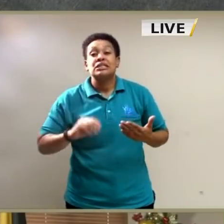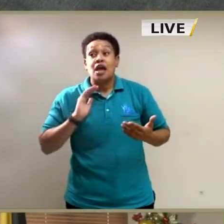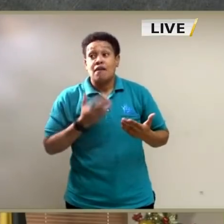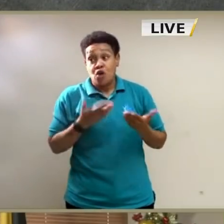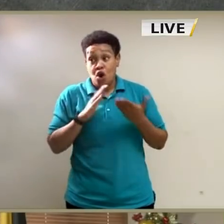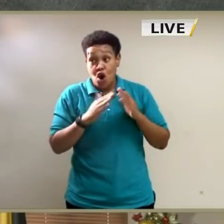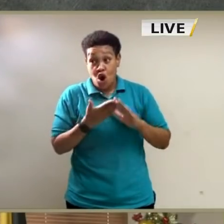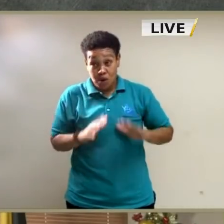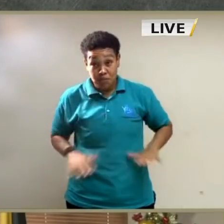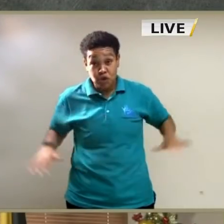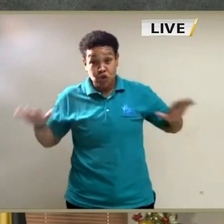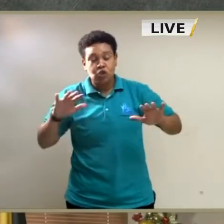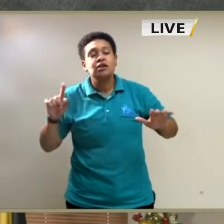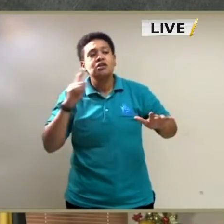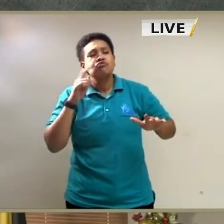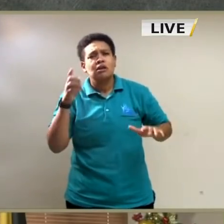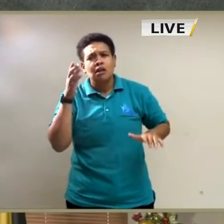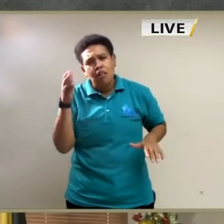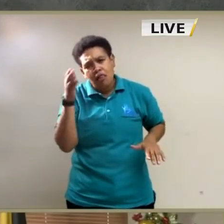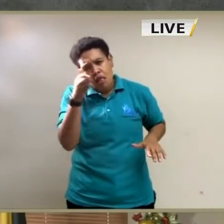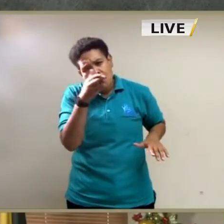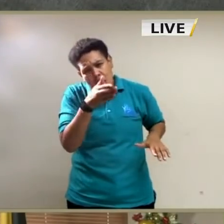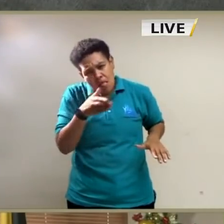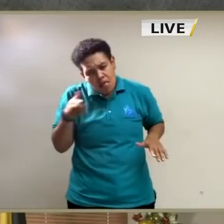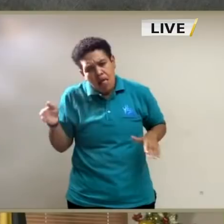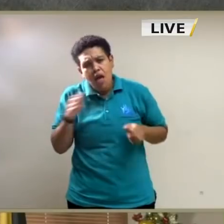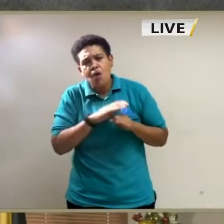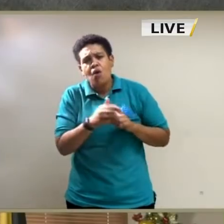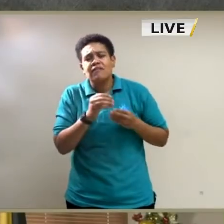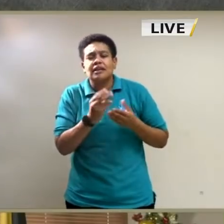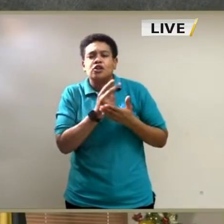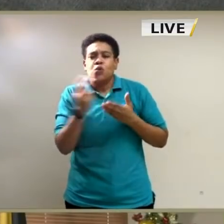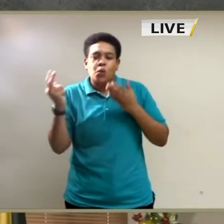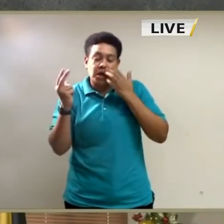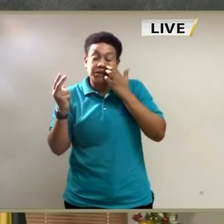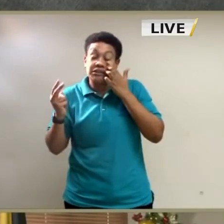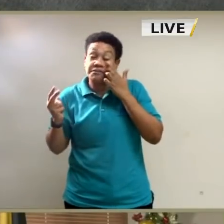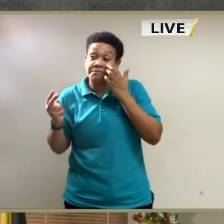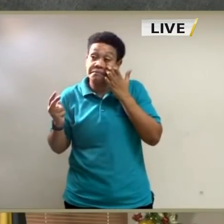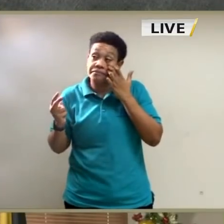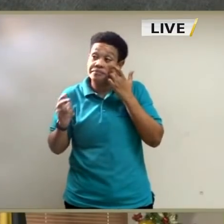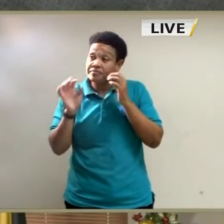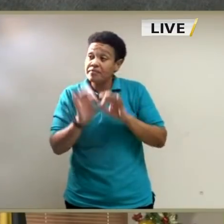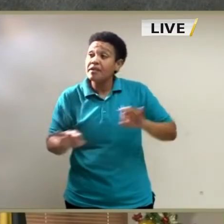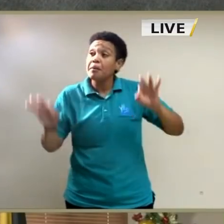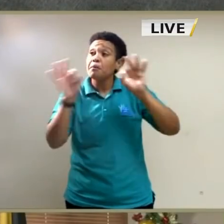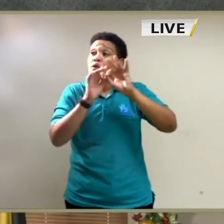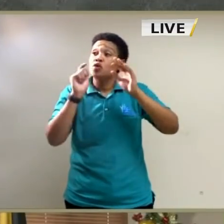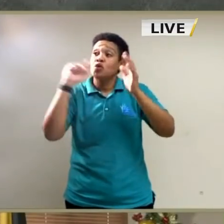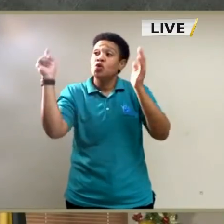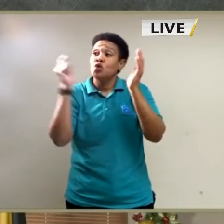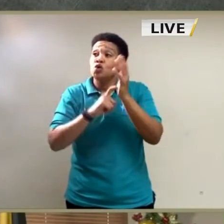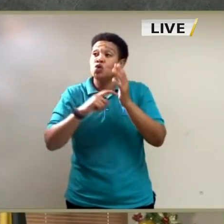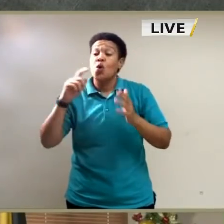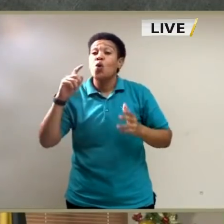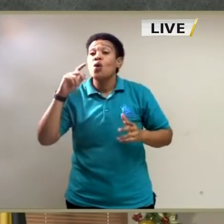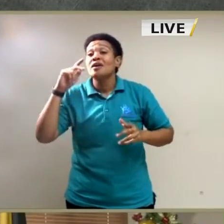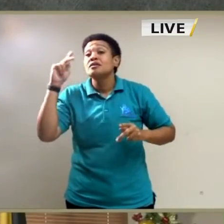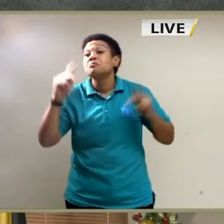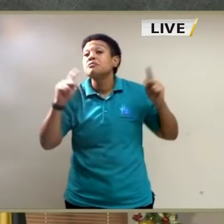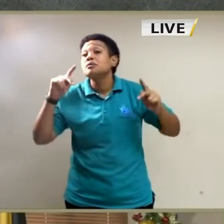communities had cases in the last 2 weeks. It's important to note that imported cases are not included in this